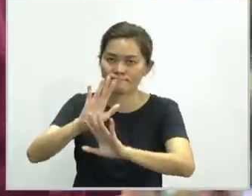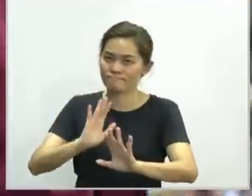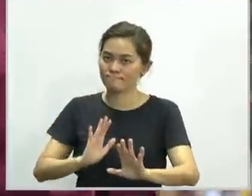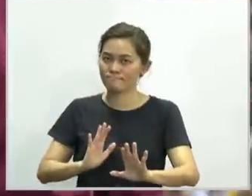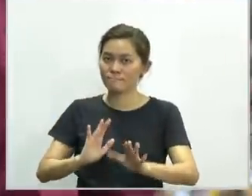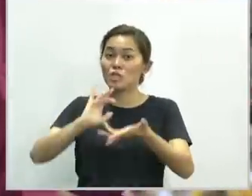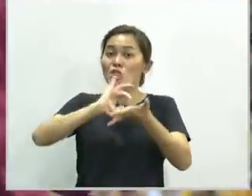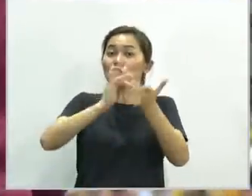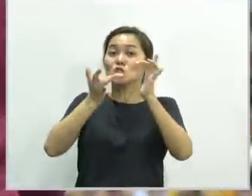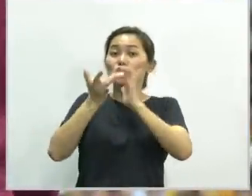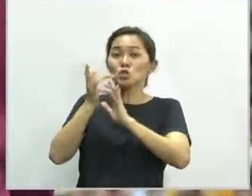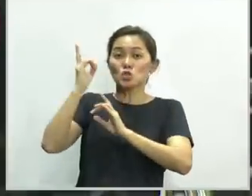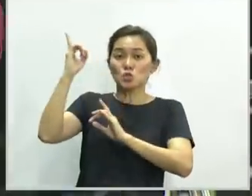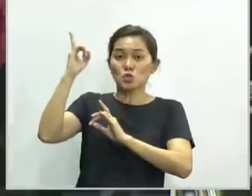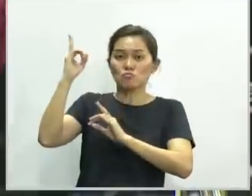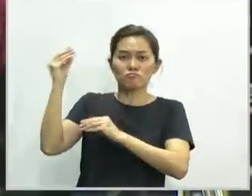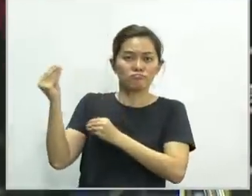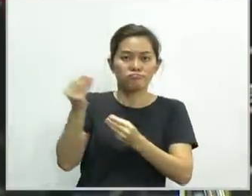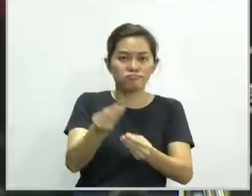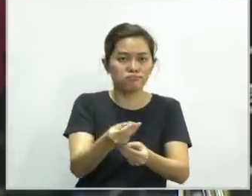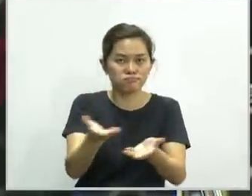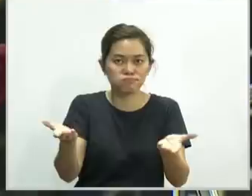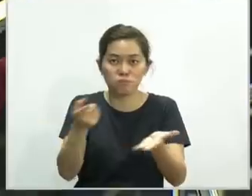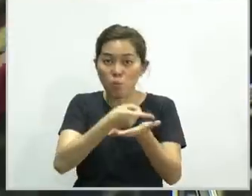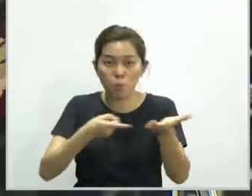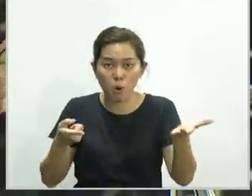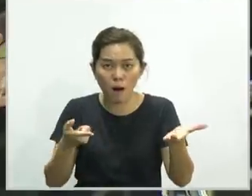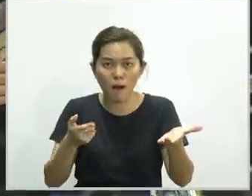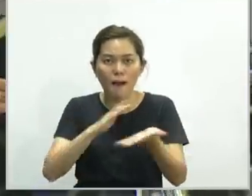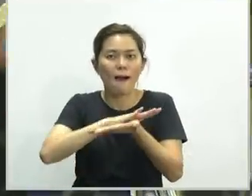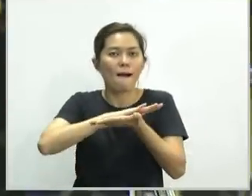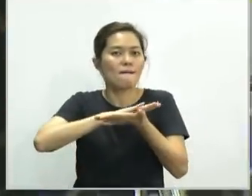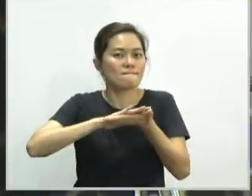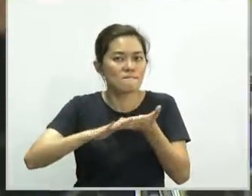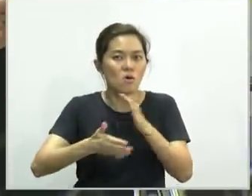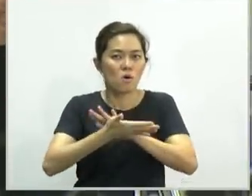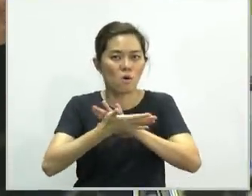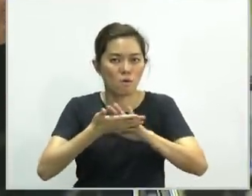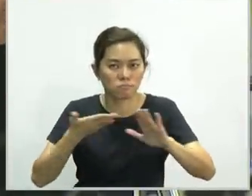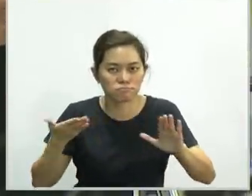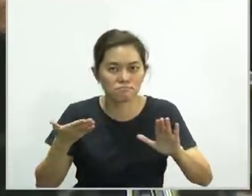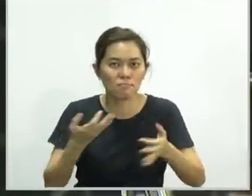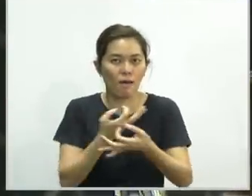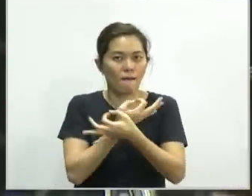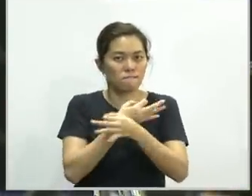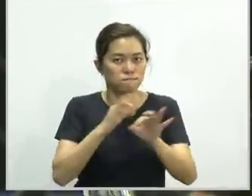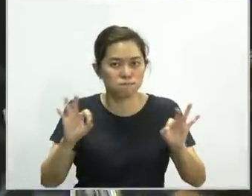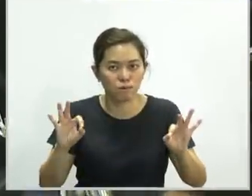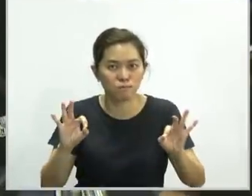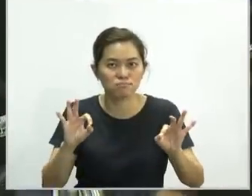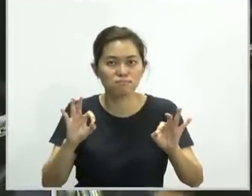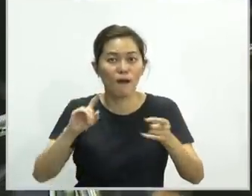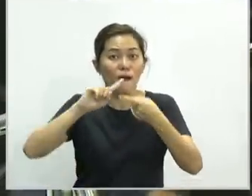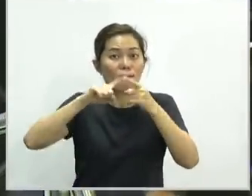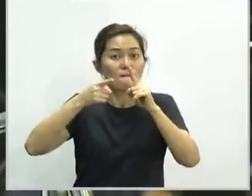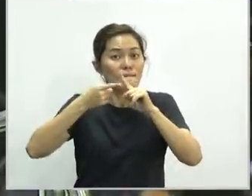Jesus is offering us forgiveness, freedom,